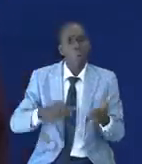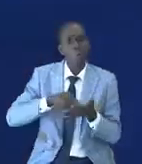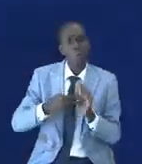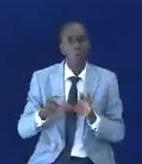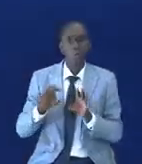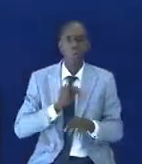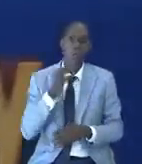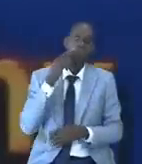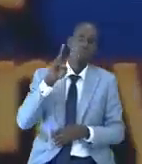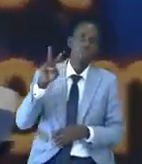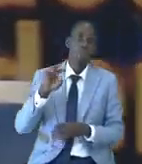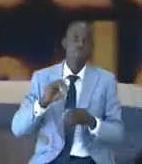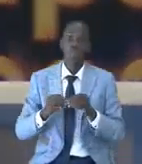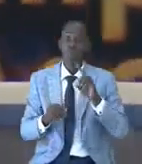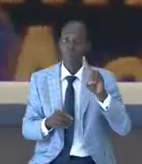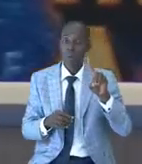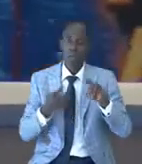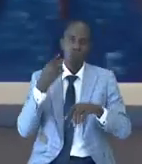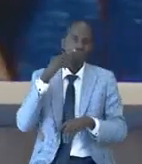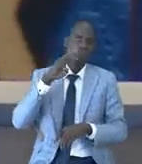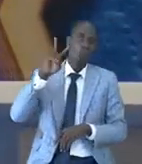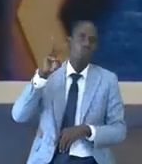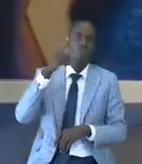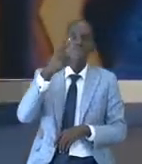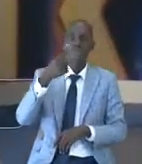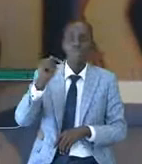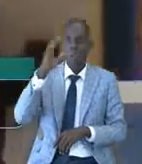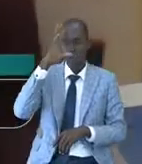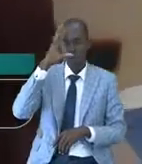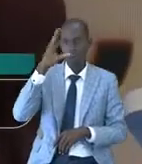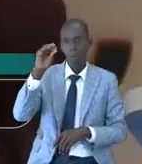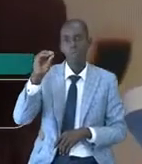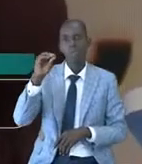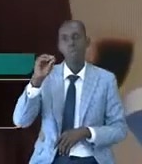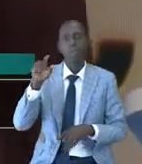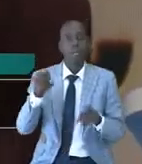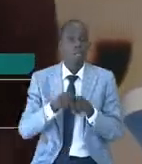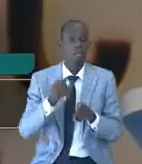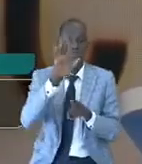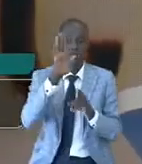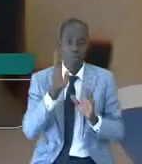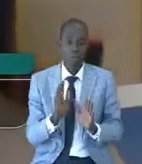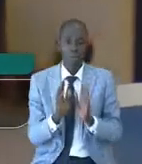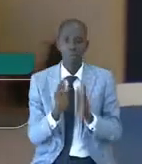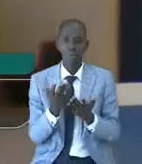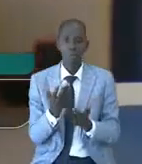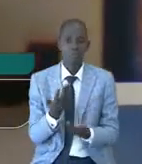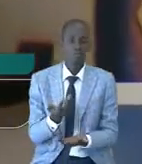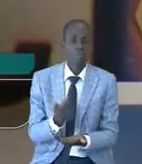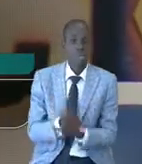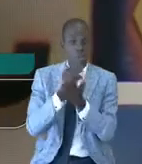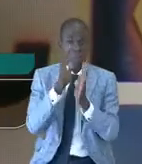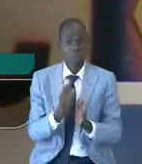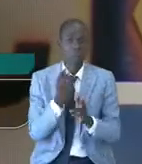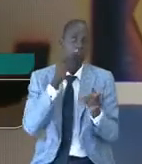Number one, behold the man as your mediator. Behold the man,